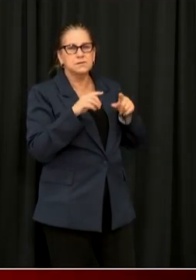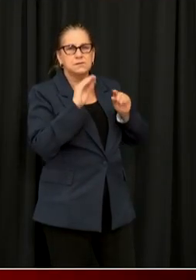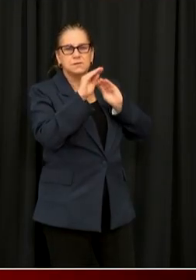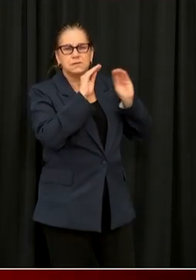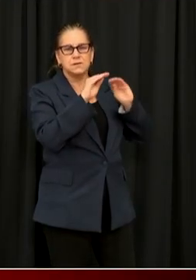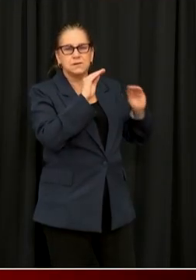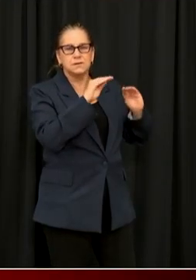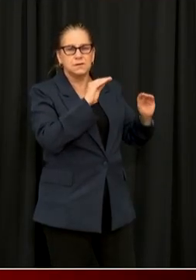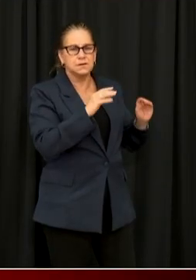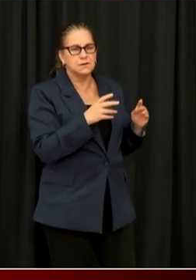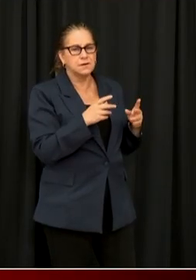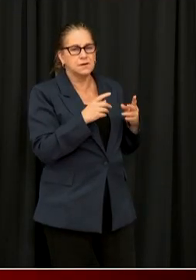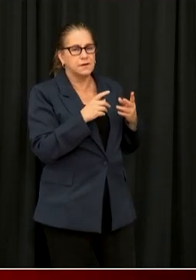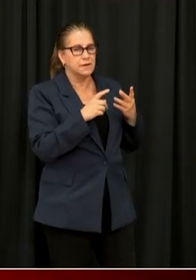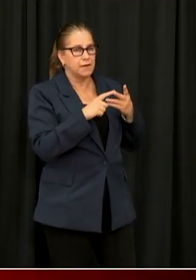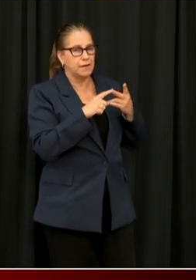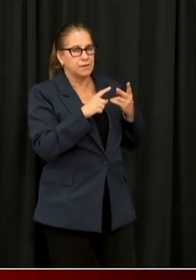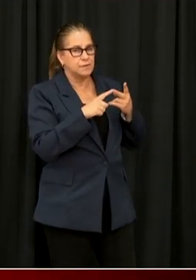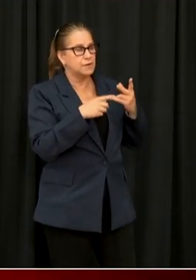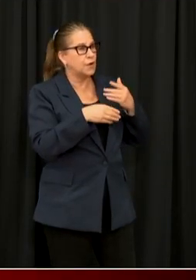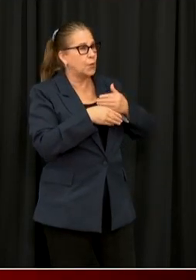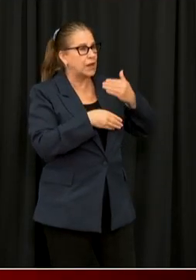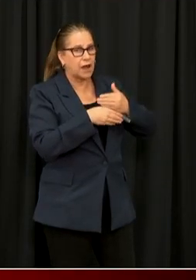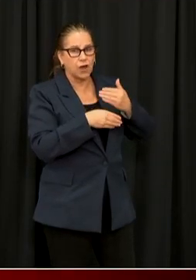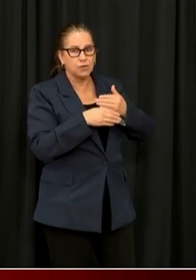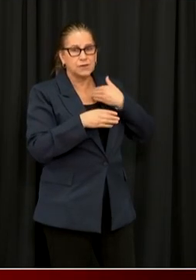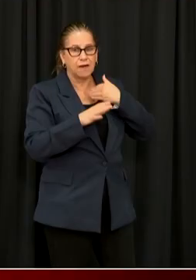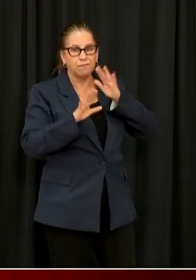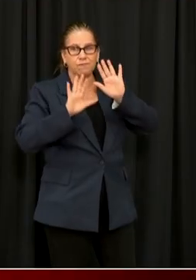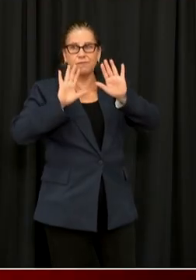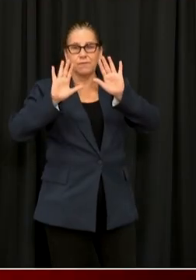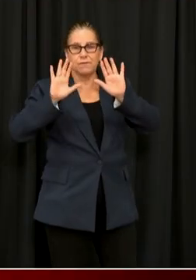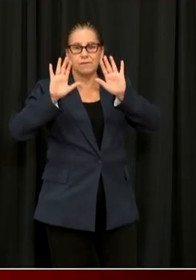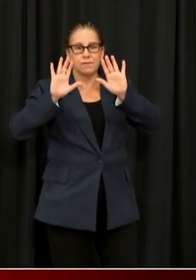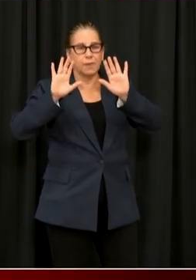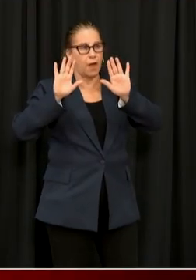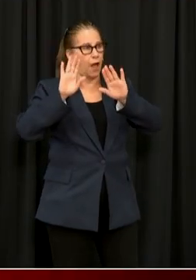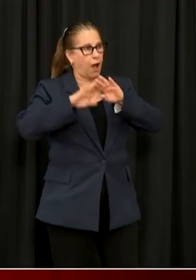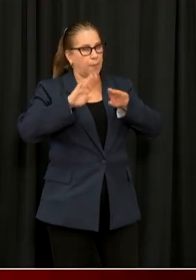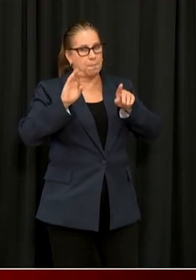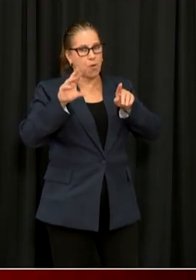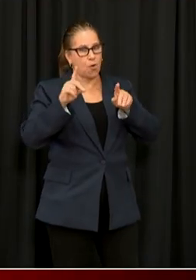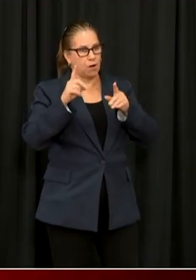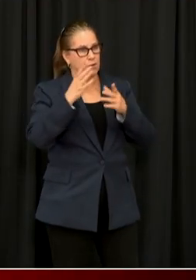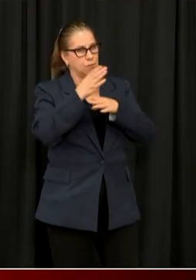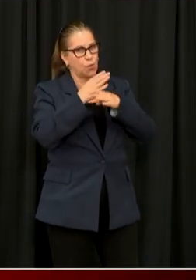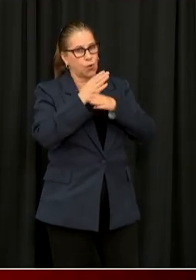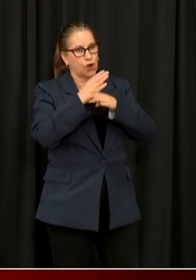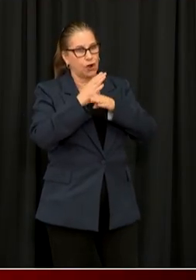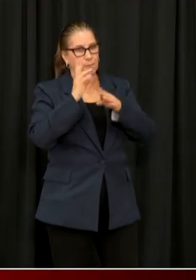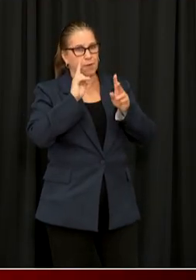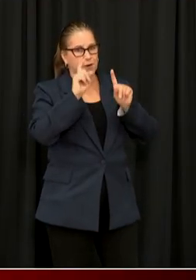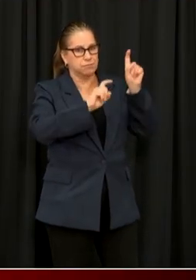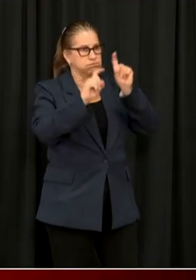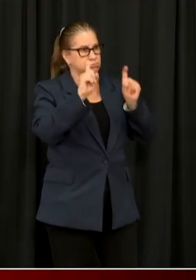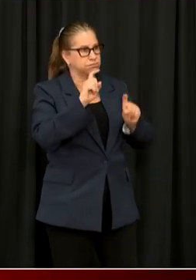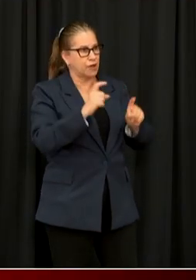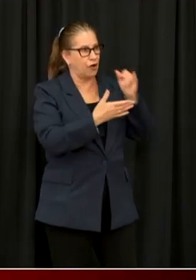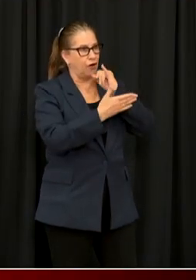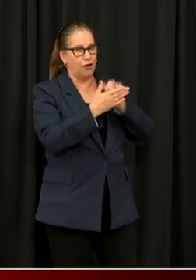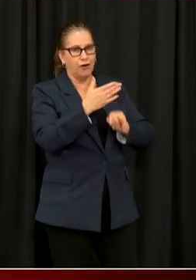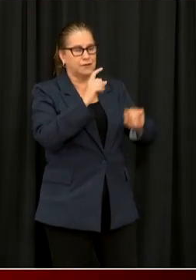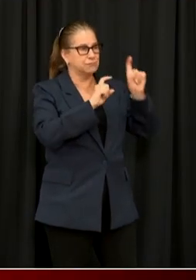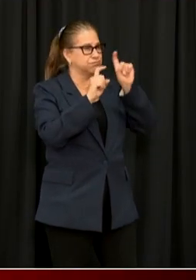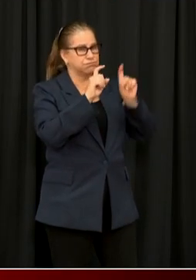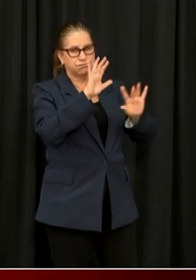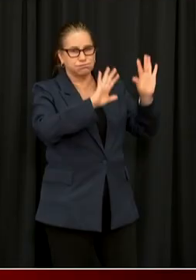along H Street so that they were not affected when they brought down the fencing. So most of all of that, as the time I left, had been moved